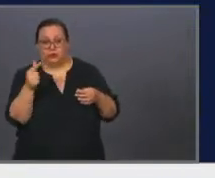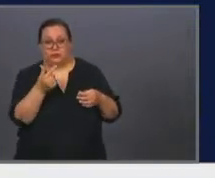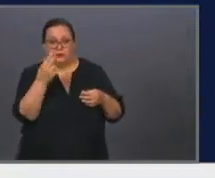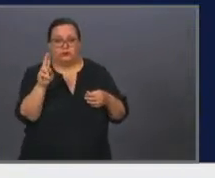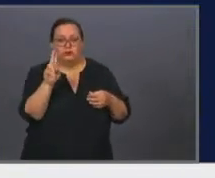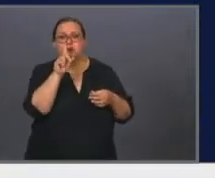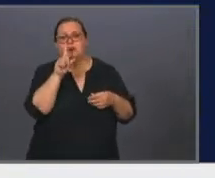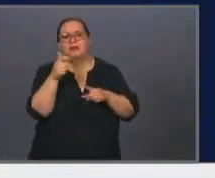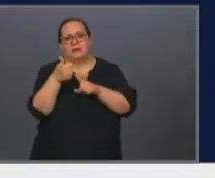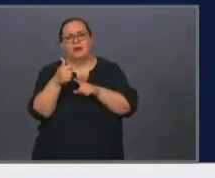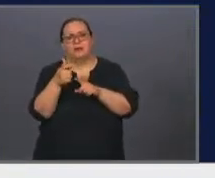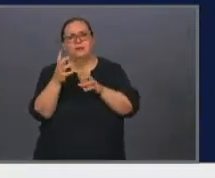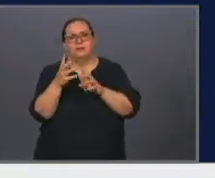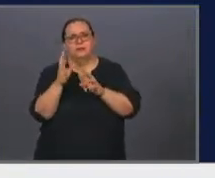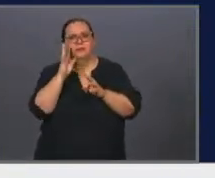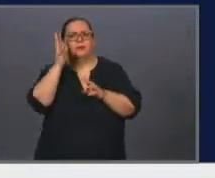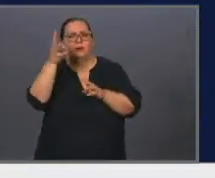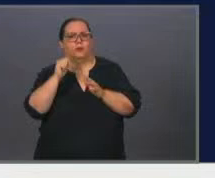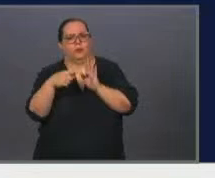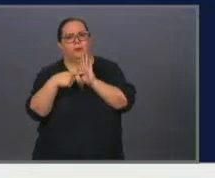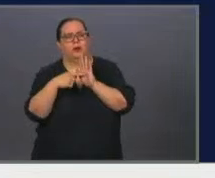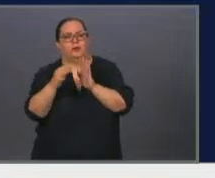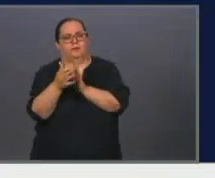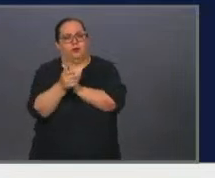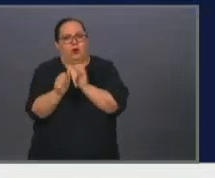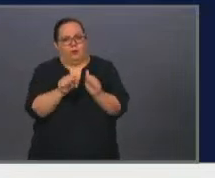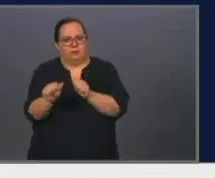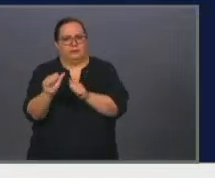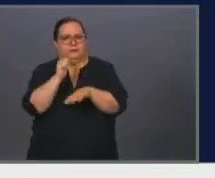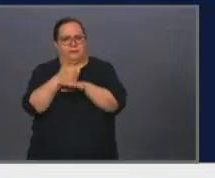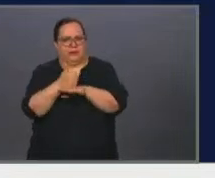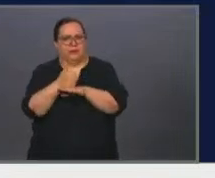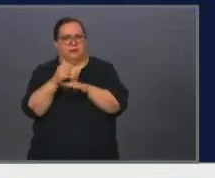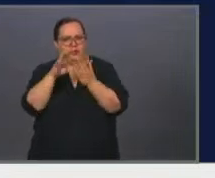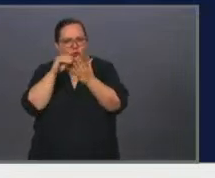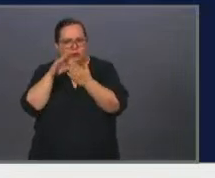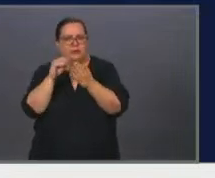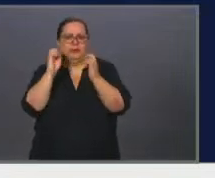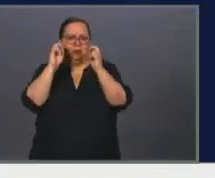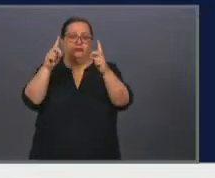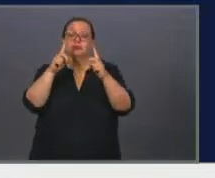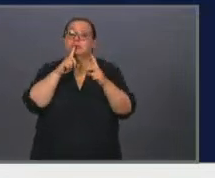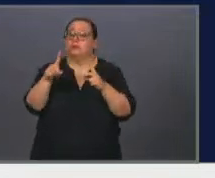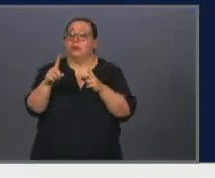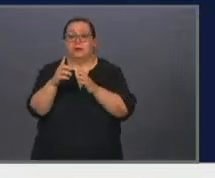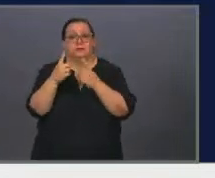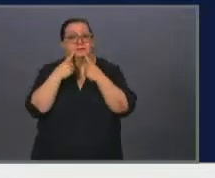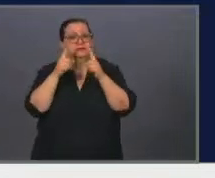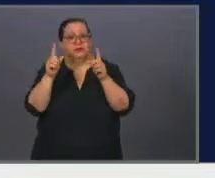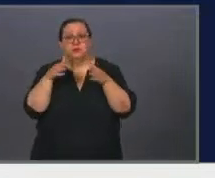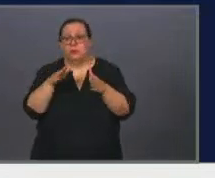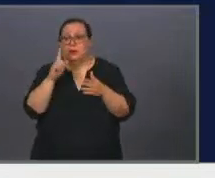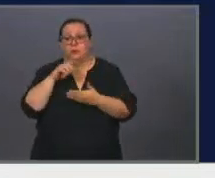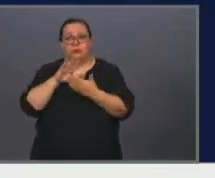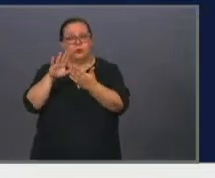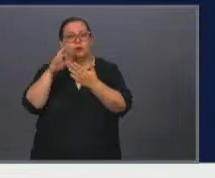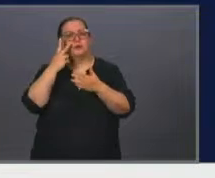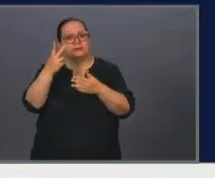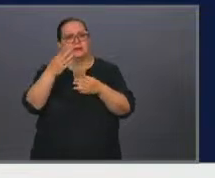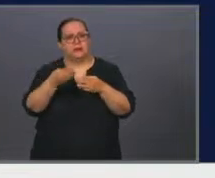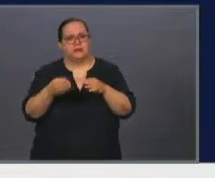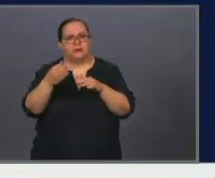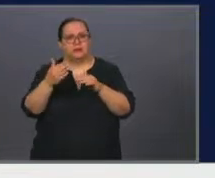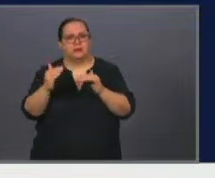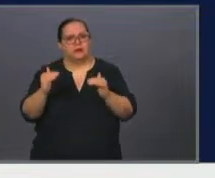learning, competency-based education, and it's a very efficient way to approach it. We're seeing higher ed sort of take on